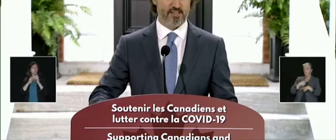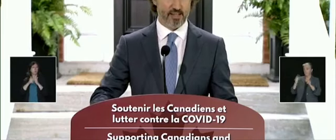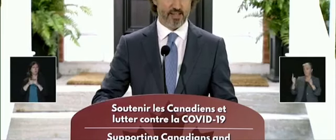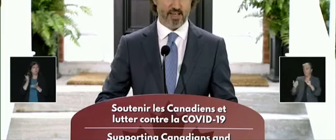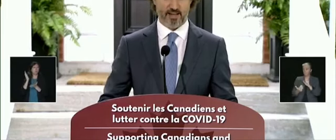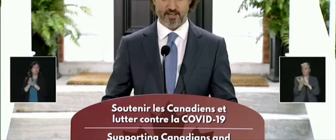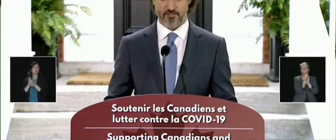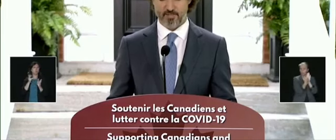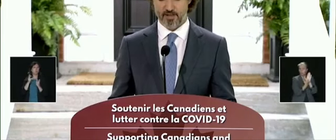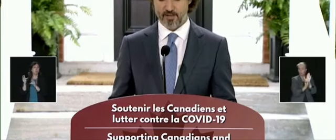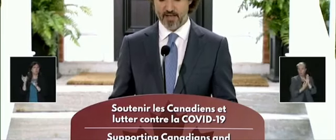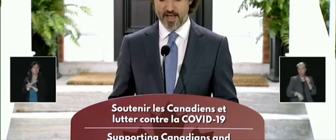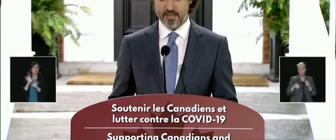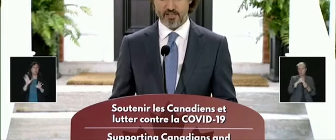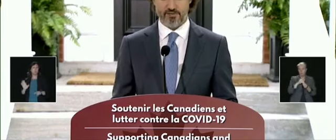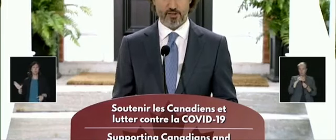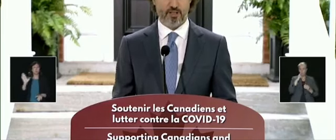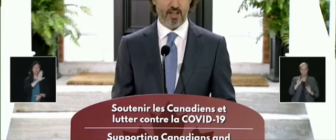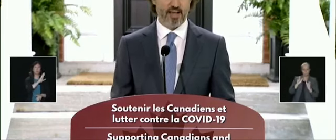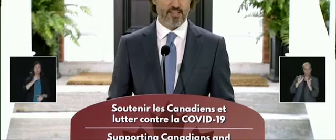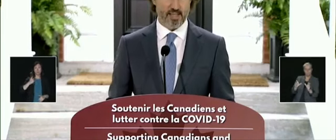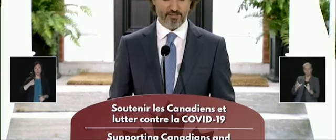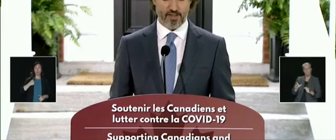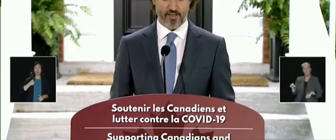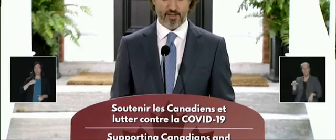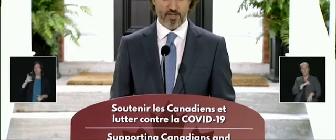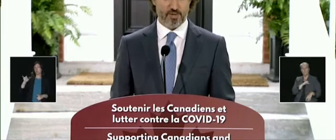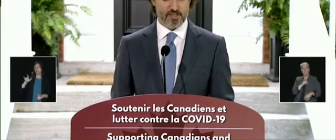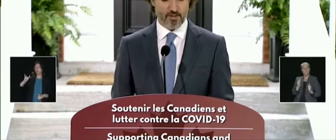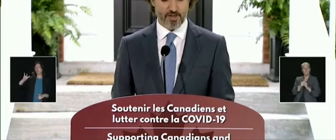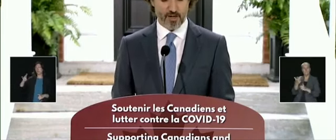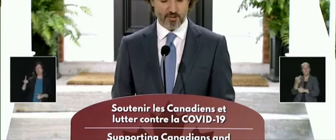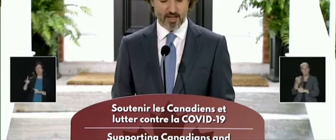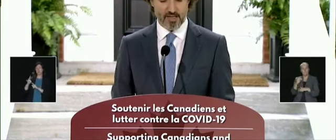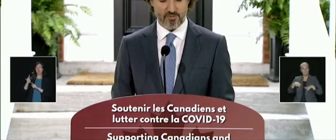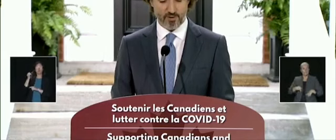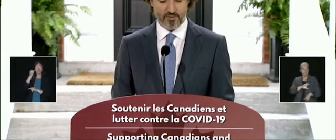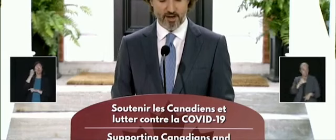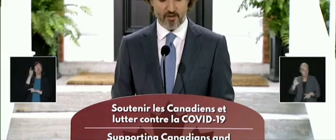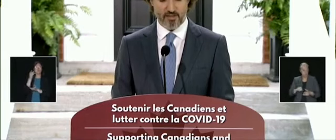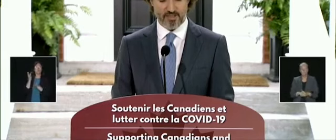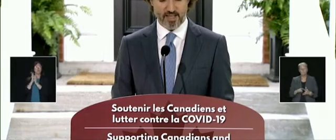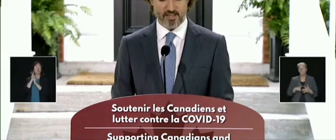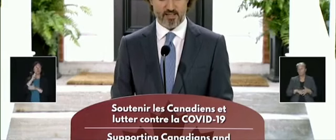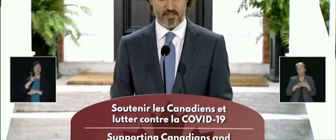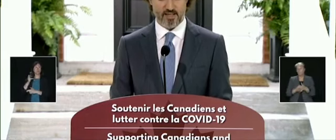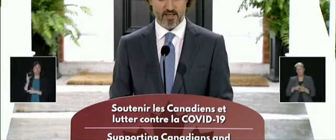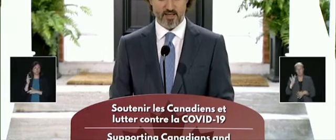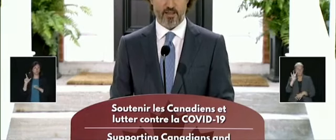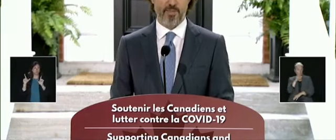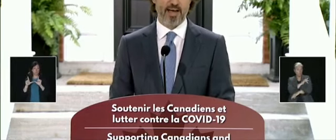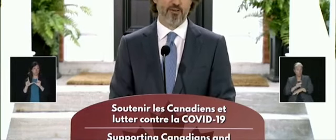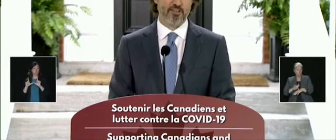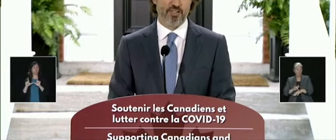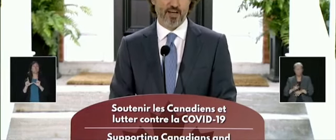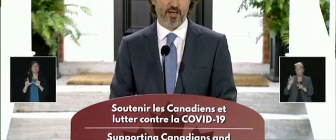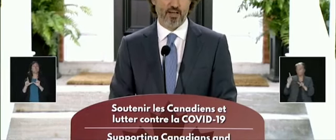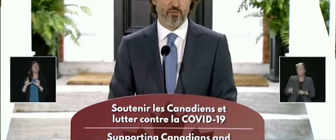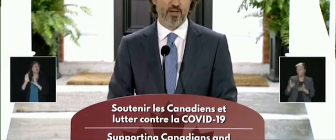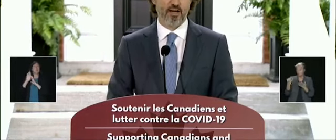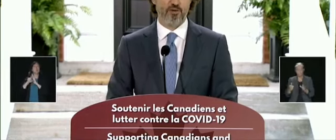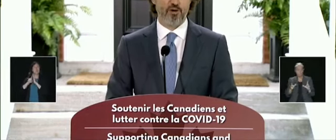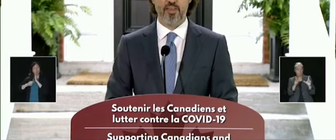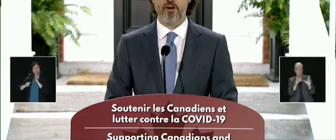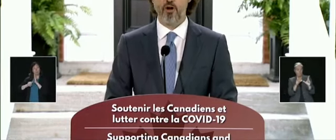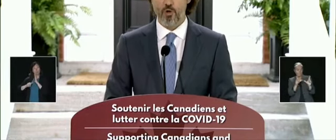violence in Canada. As of July 7th, when someone applies for a firearms license, the background check